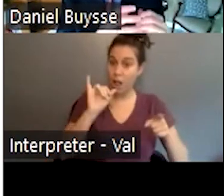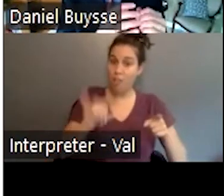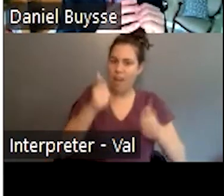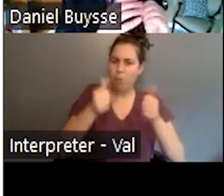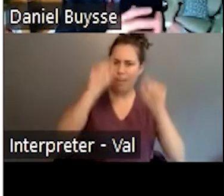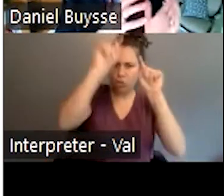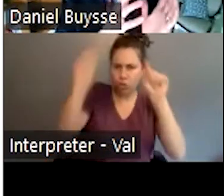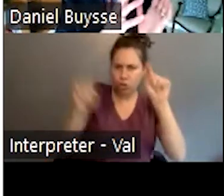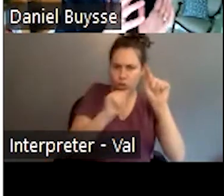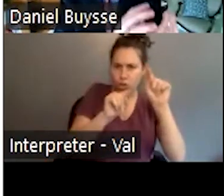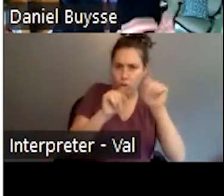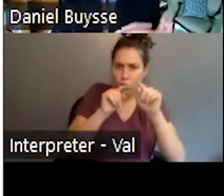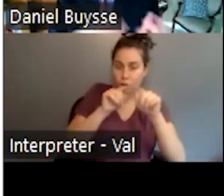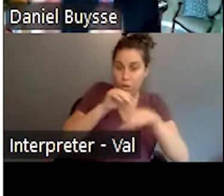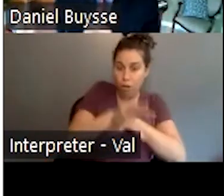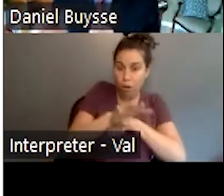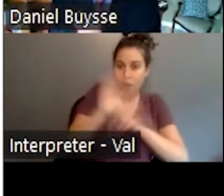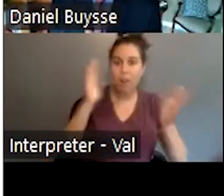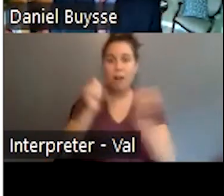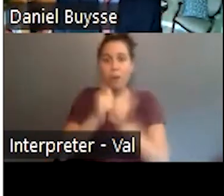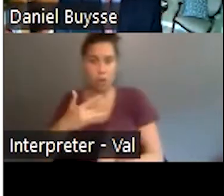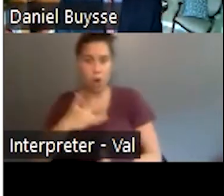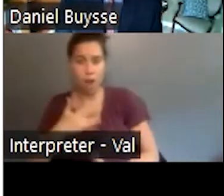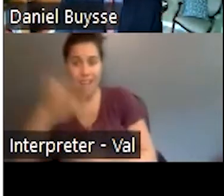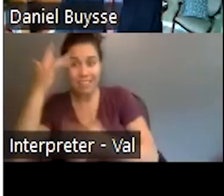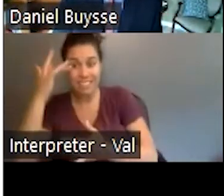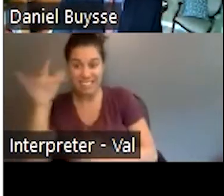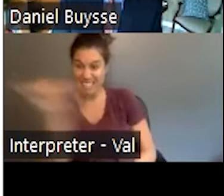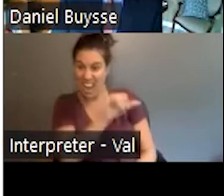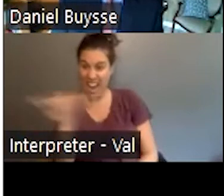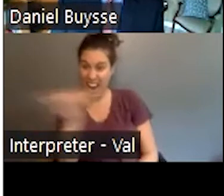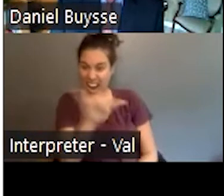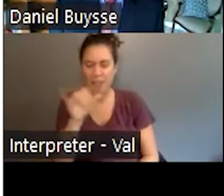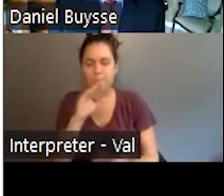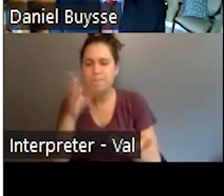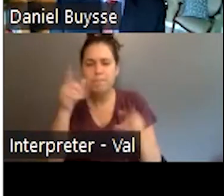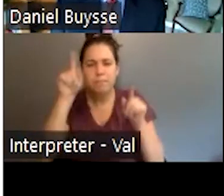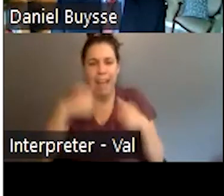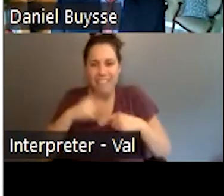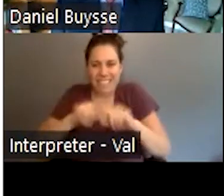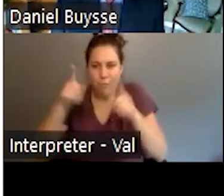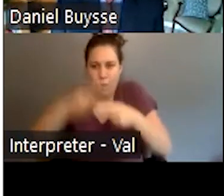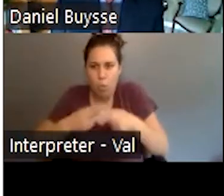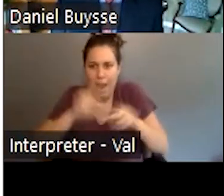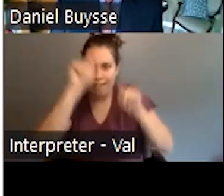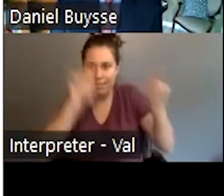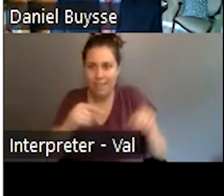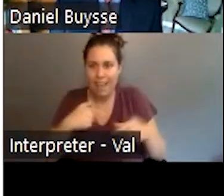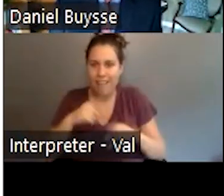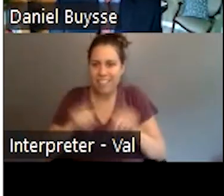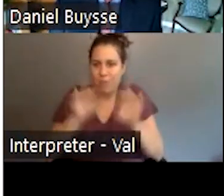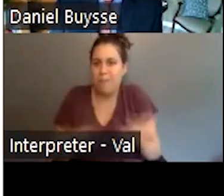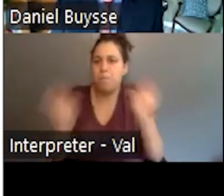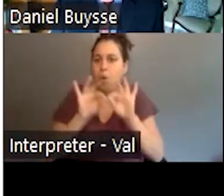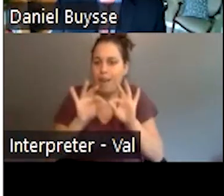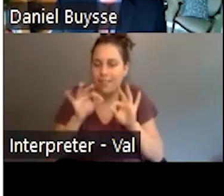important as when you're looking at, say, cardiovascular disease as an outcome? And again, it would be incredible good fortune if all of